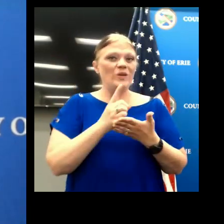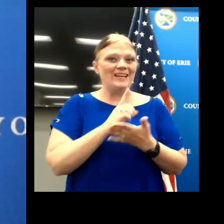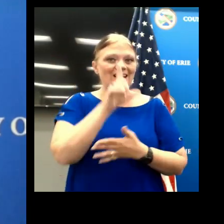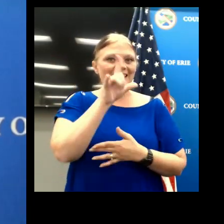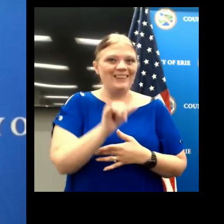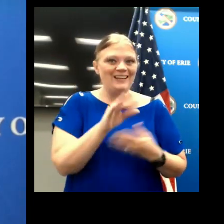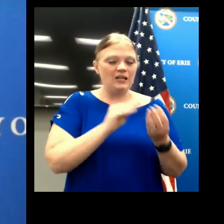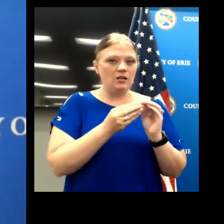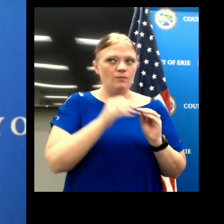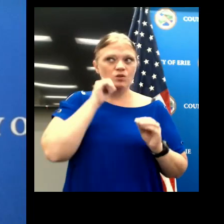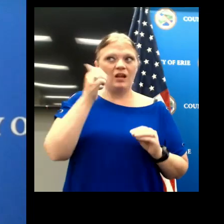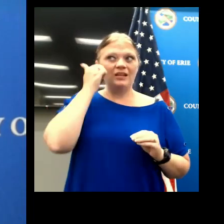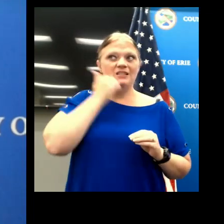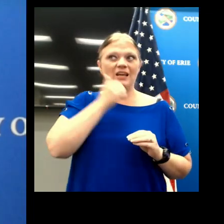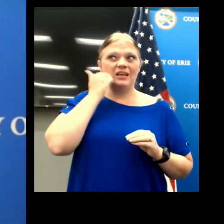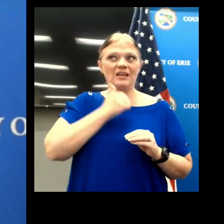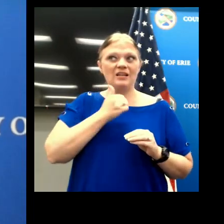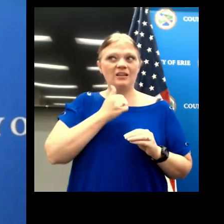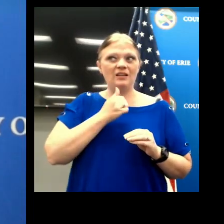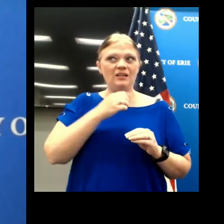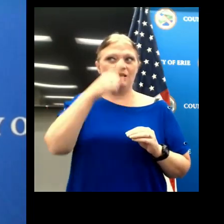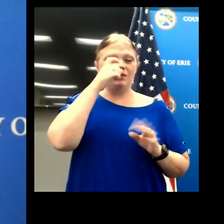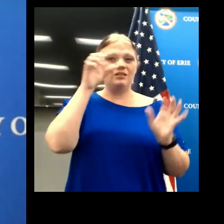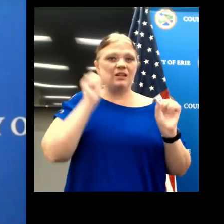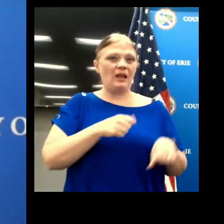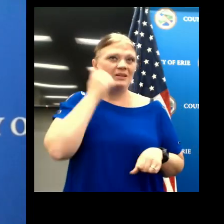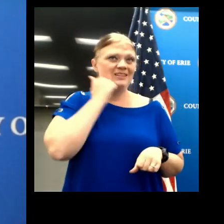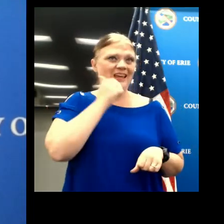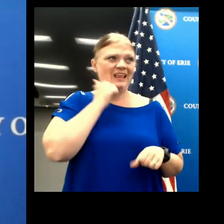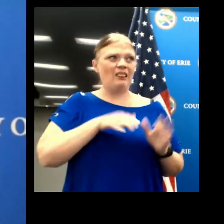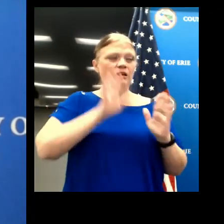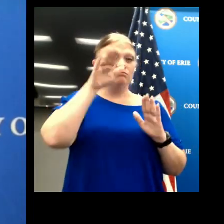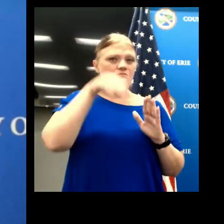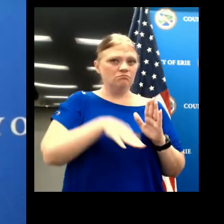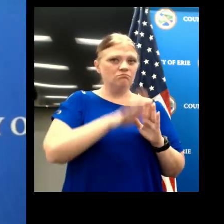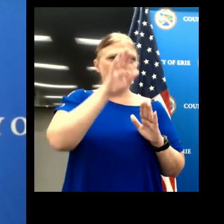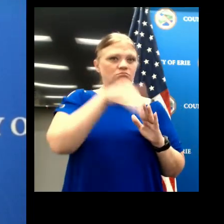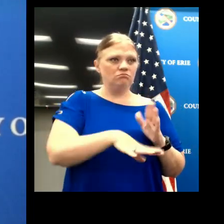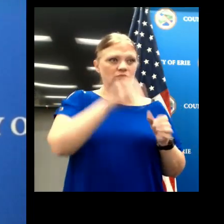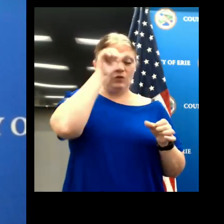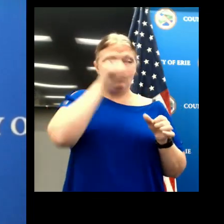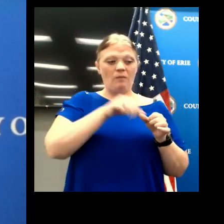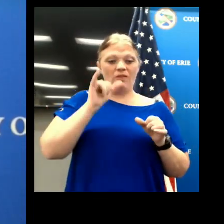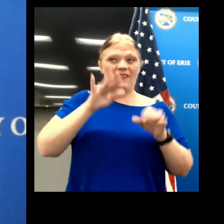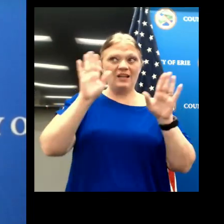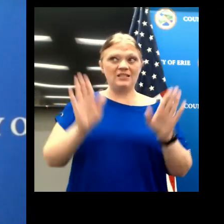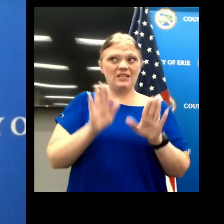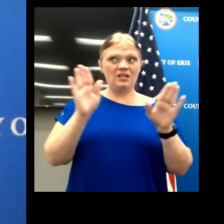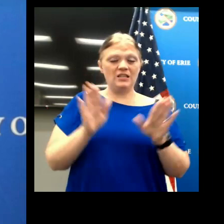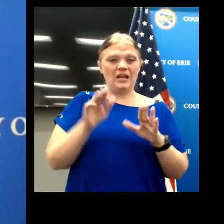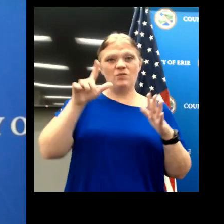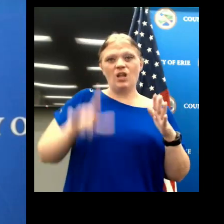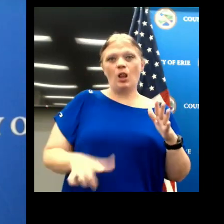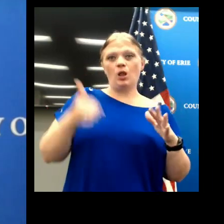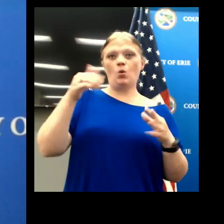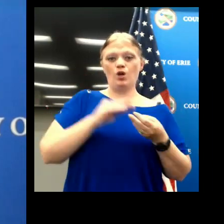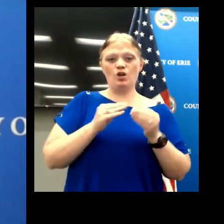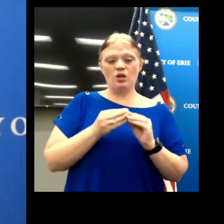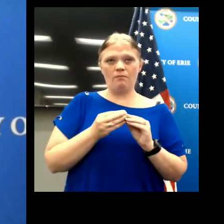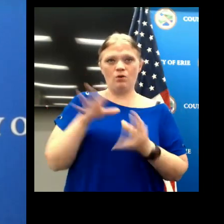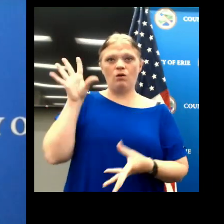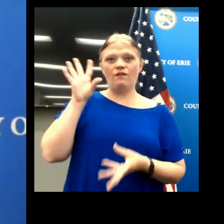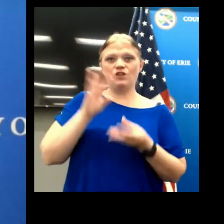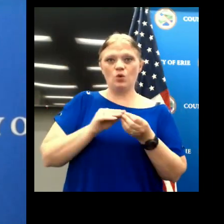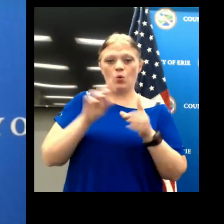just on daily numbers, because there can be kind of daily fluctuations. If you remember, on that Sunday, there were a lower number of